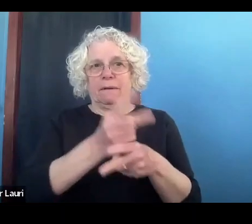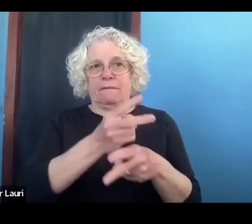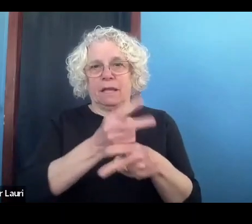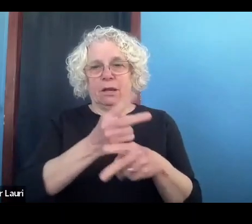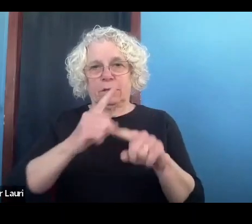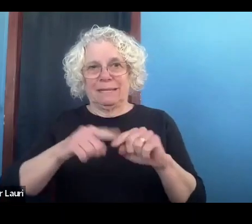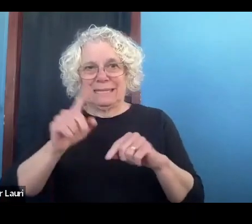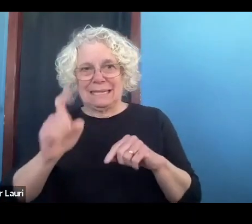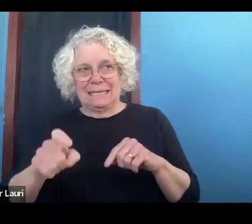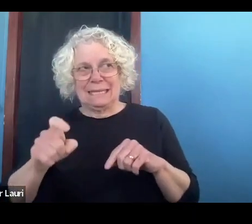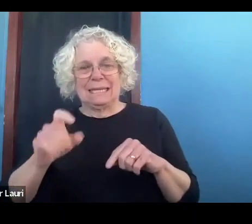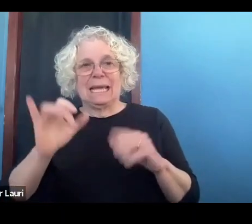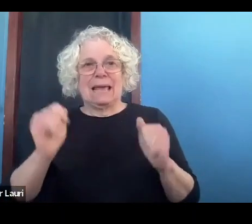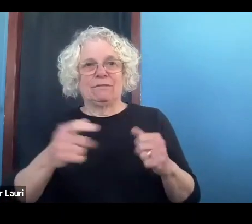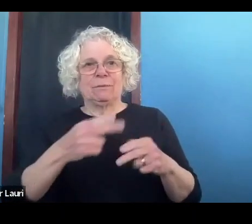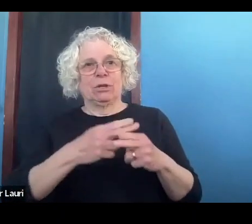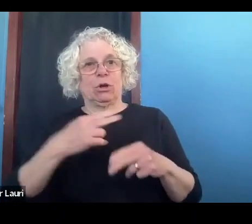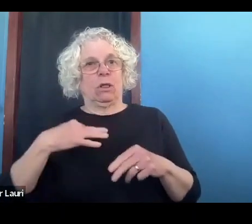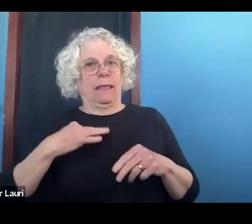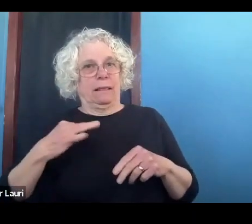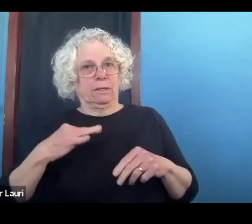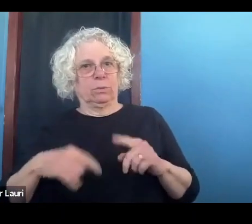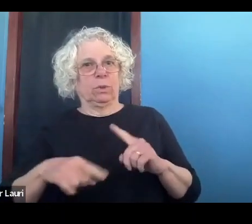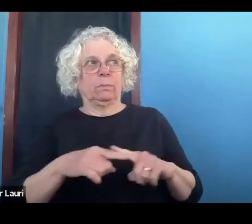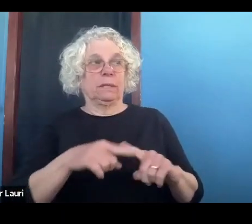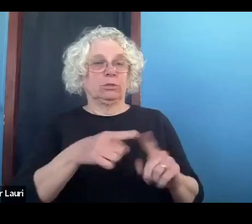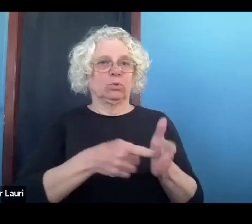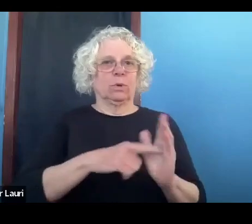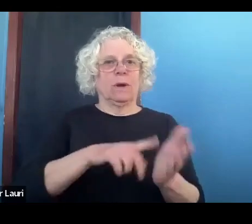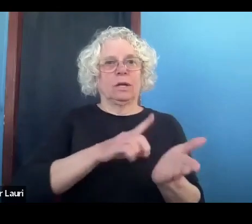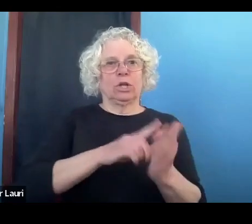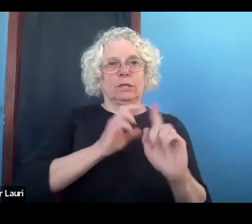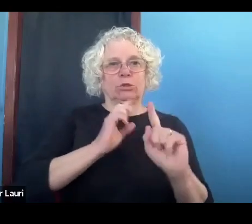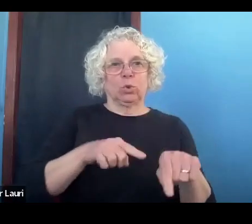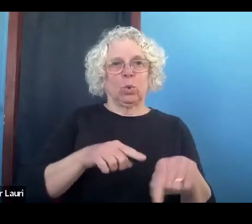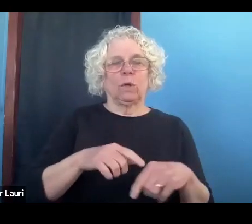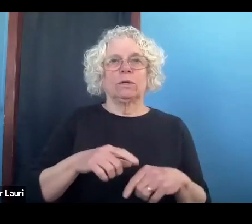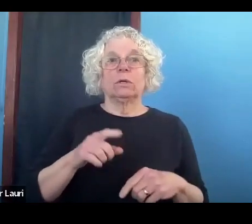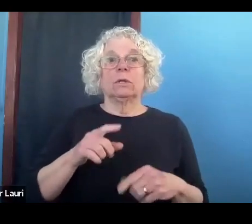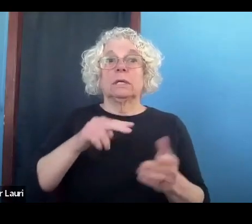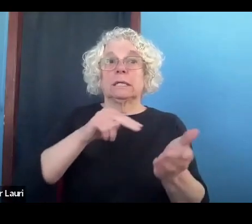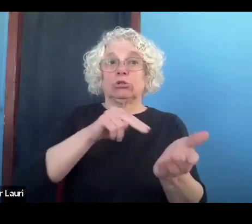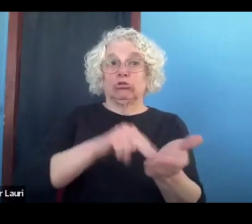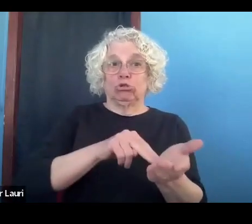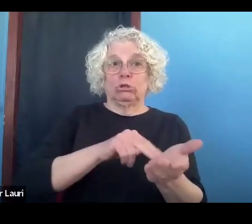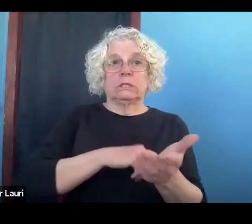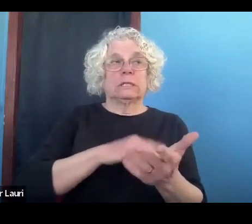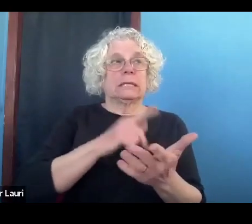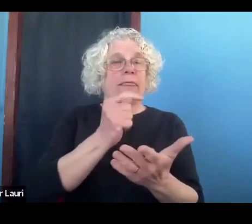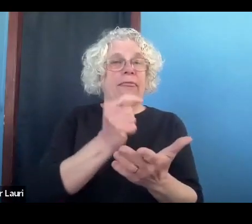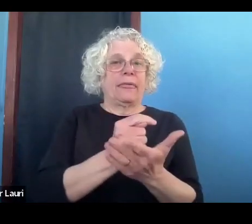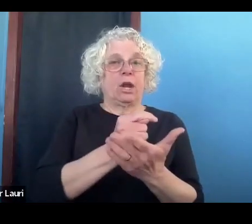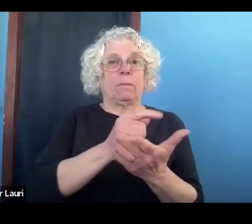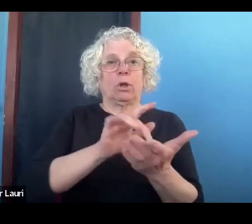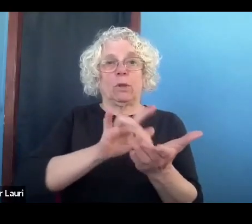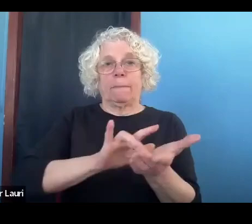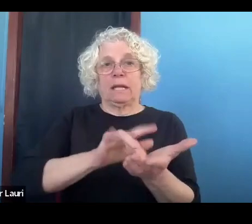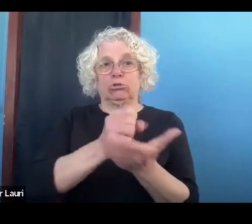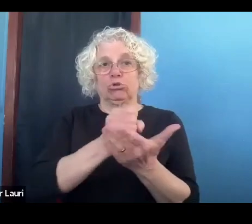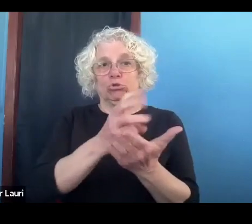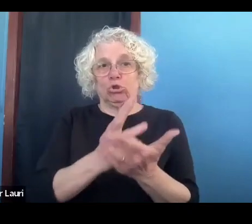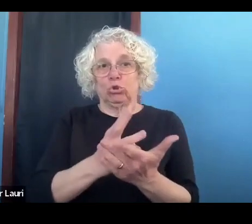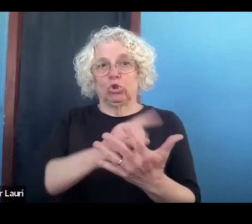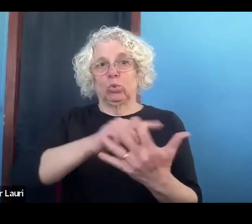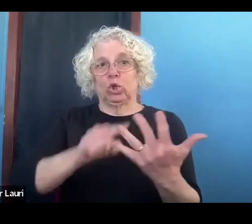meet eligibility and doctor's orders. They will have nursing, therapy, medical social work,